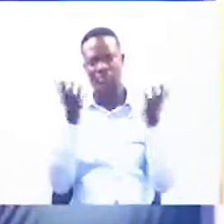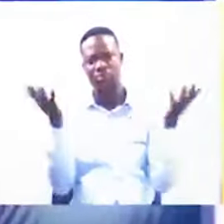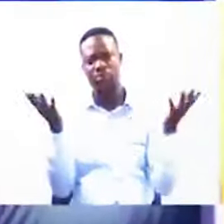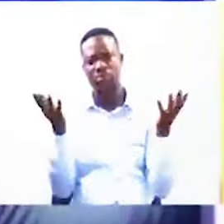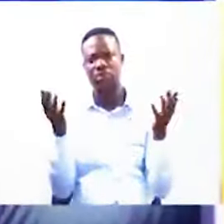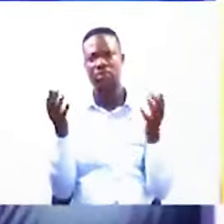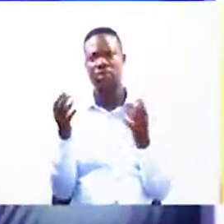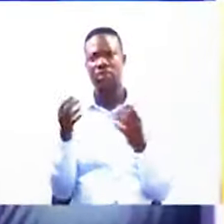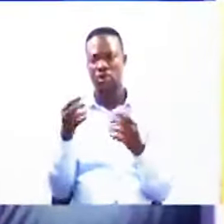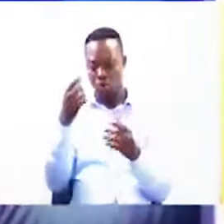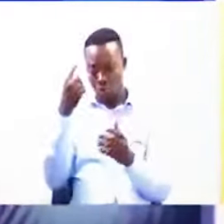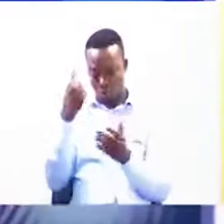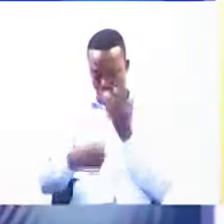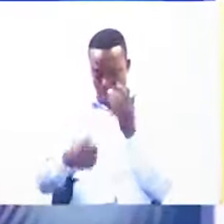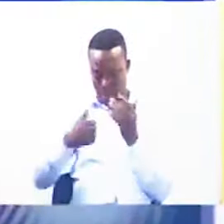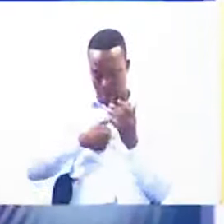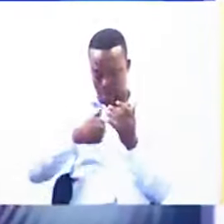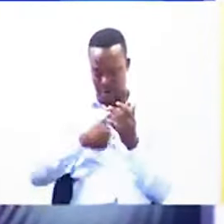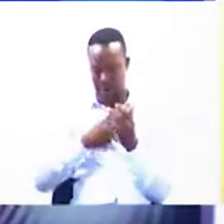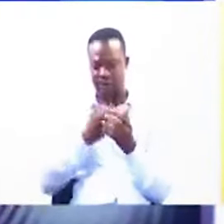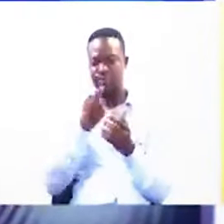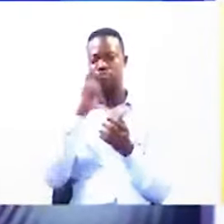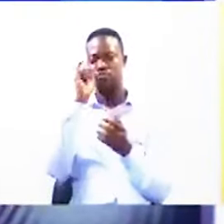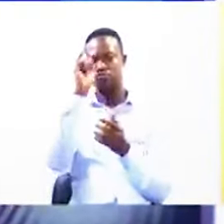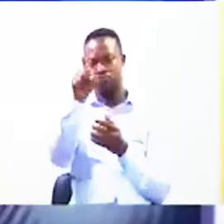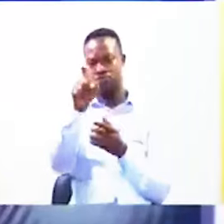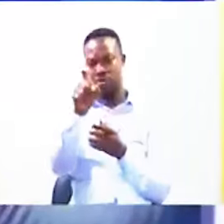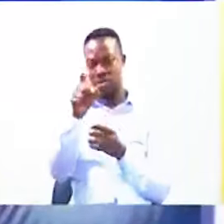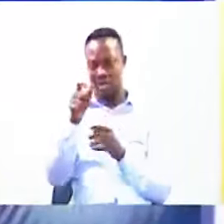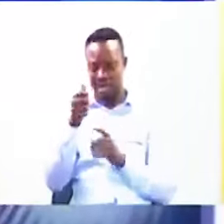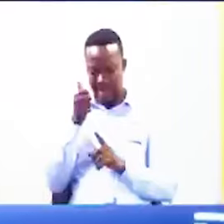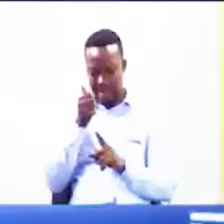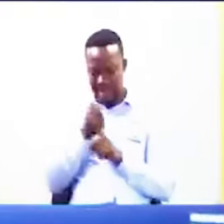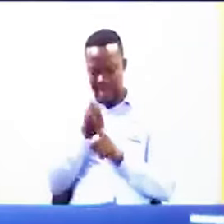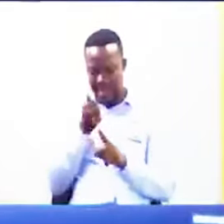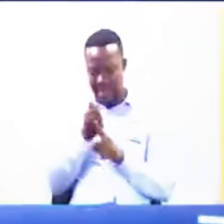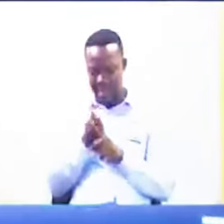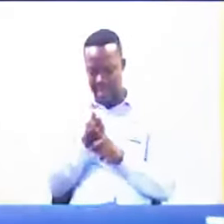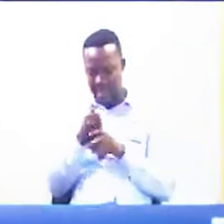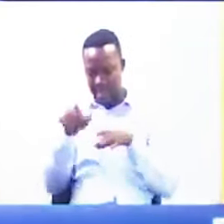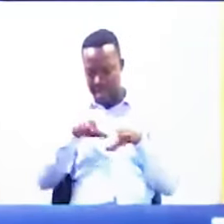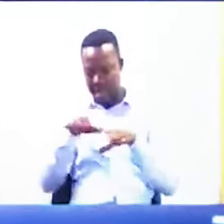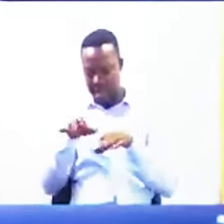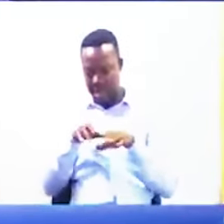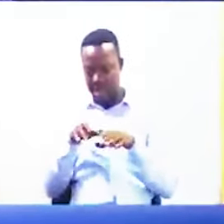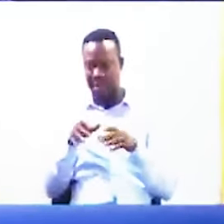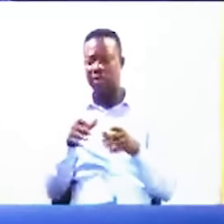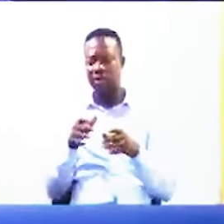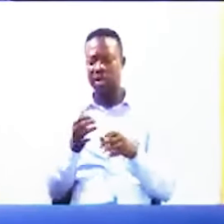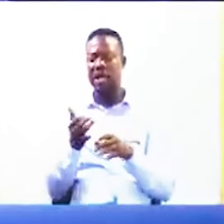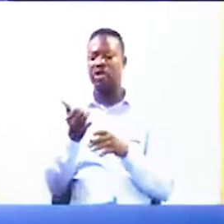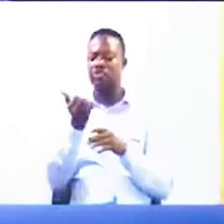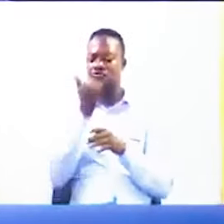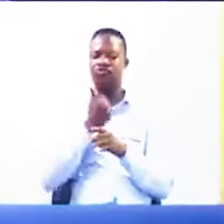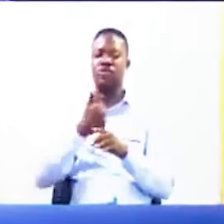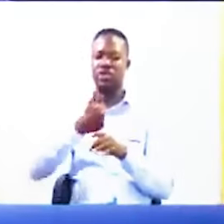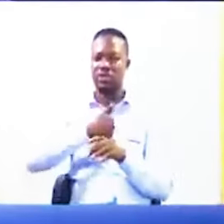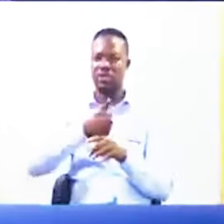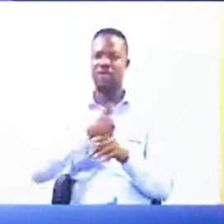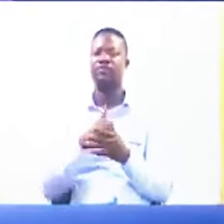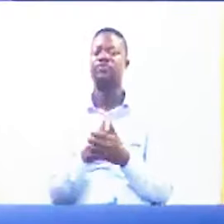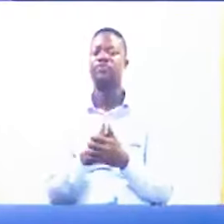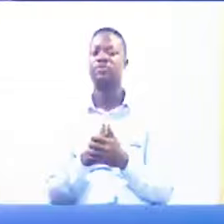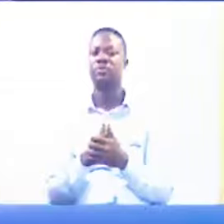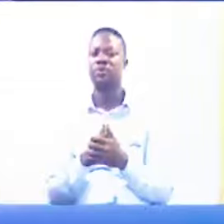he himself has endorsed. Je Peter na die no na e kire sori a osori etia nia onu ankasa ejidi. You realize that the